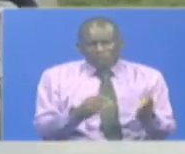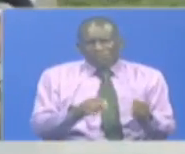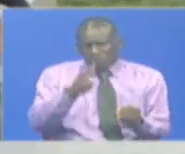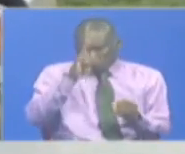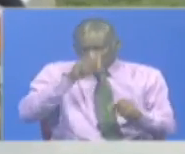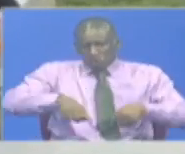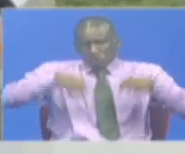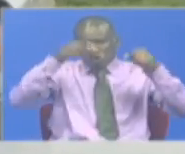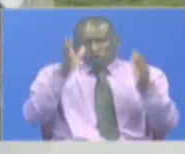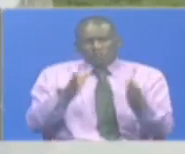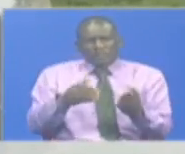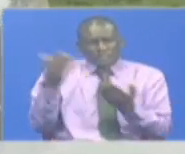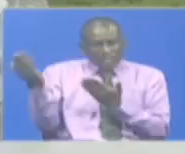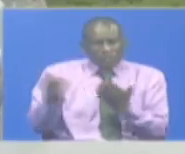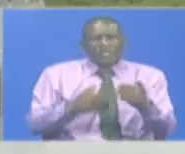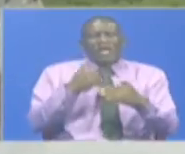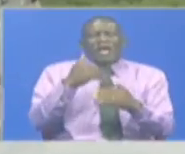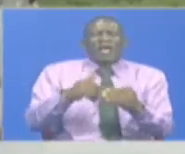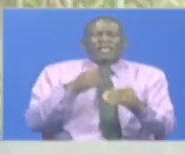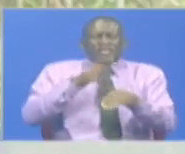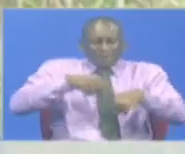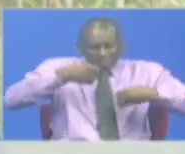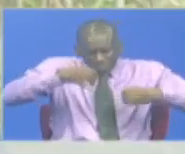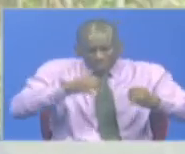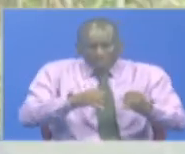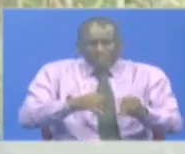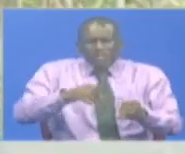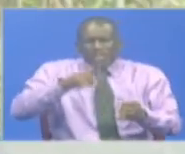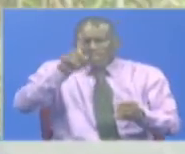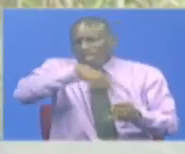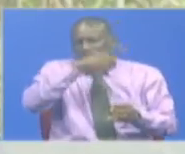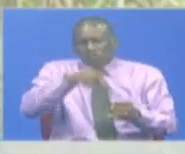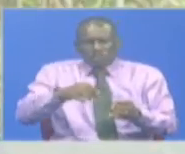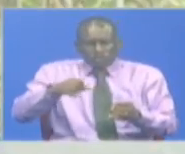enforcing both social distancing and curfews. So basically,